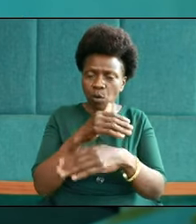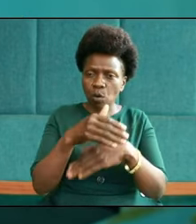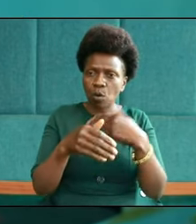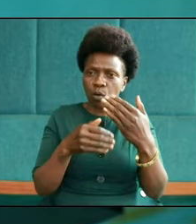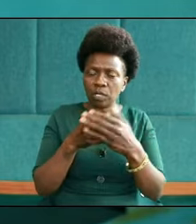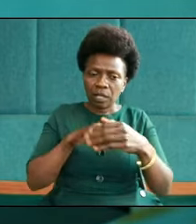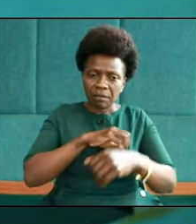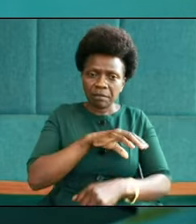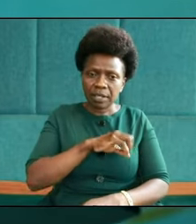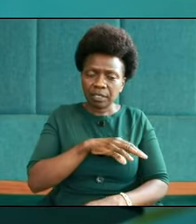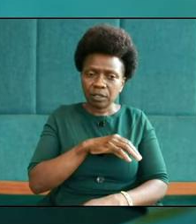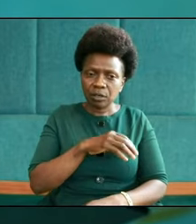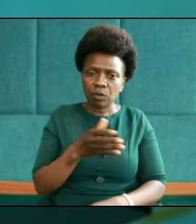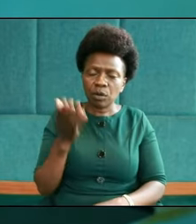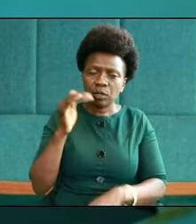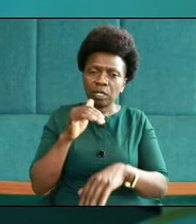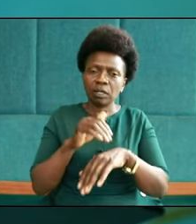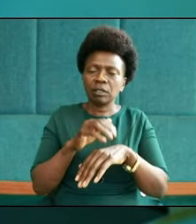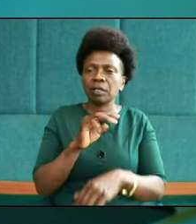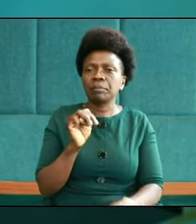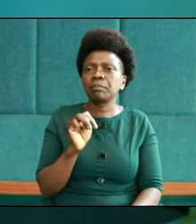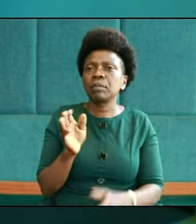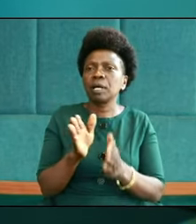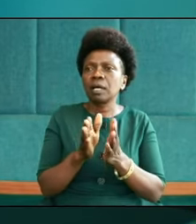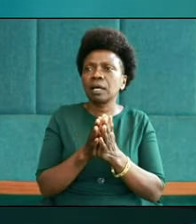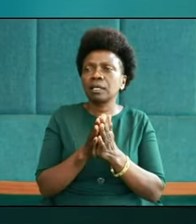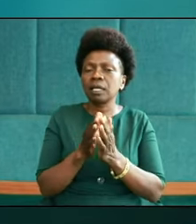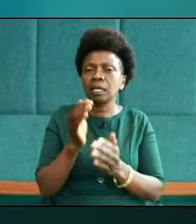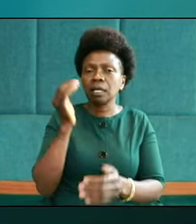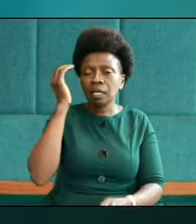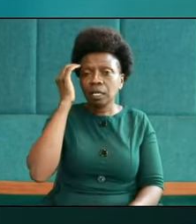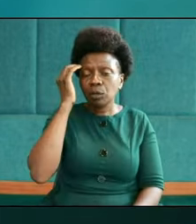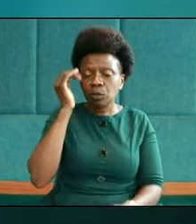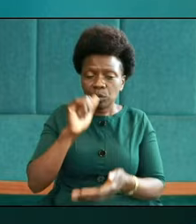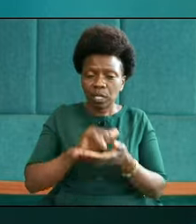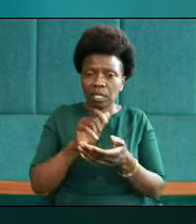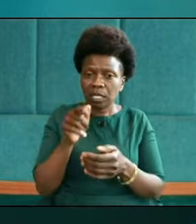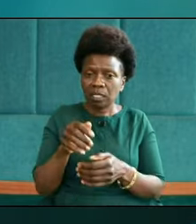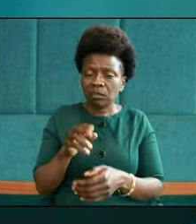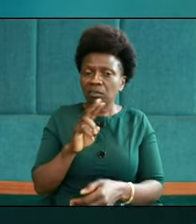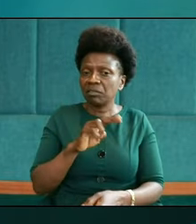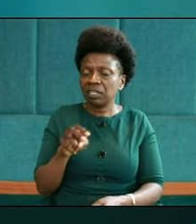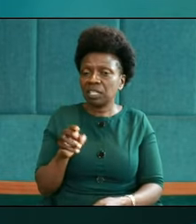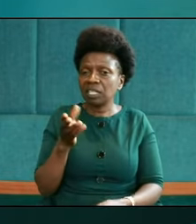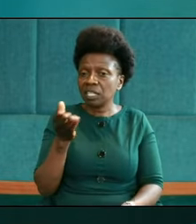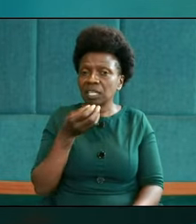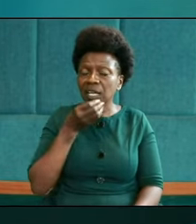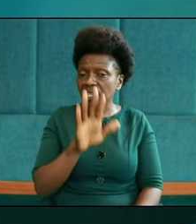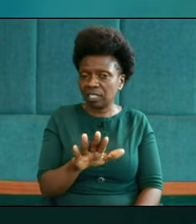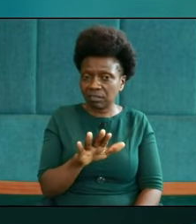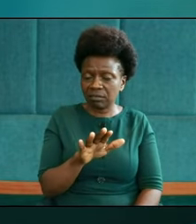all the fears were on him, and he knew that this obviously is a curse.